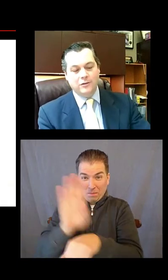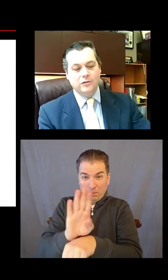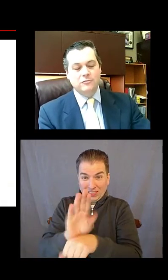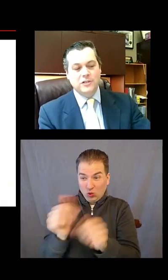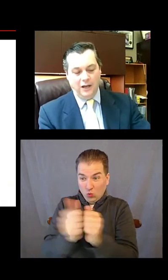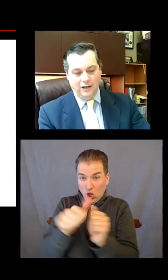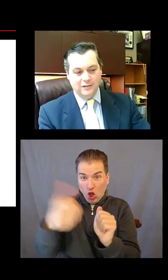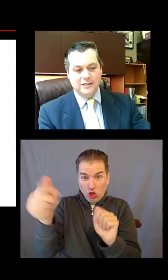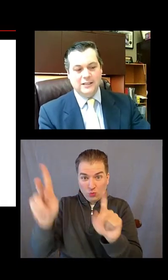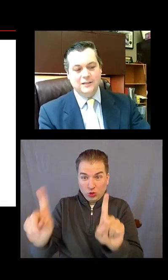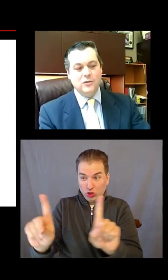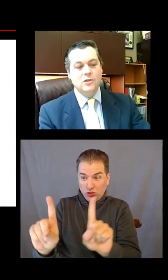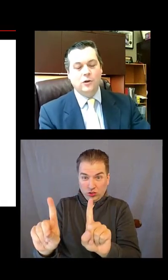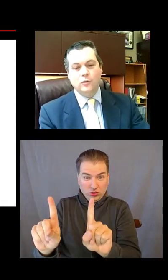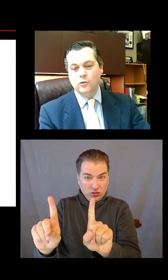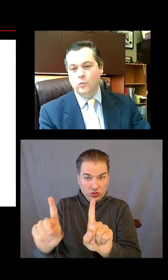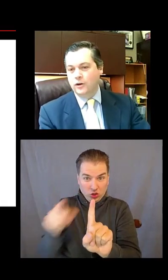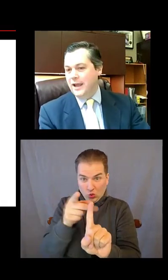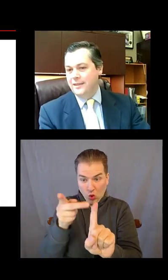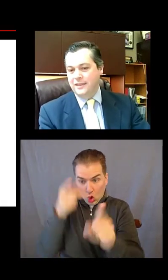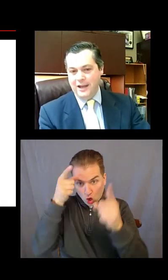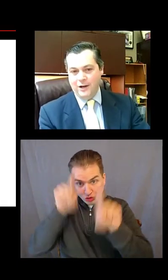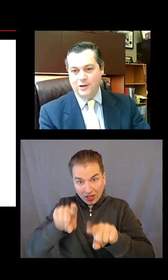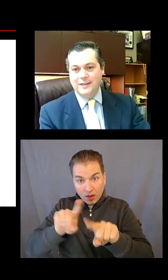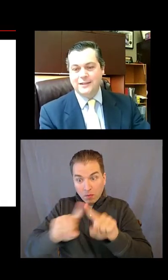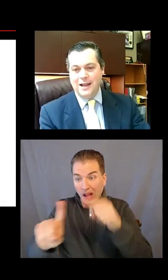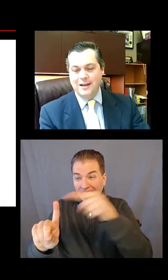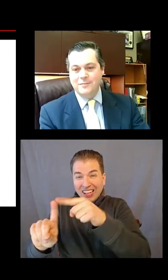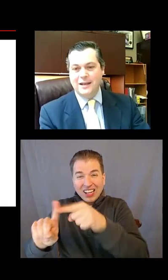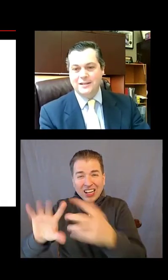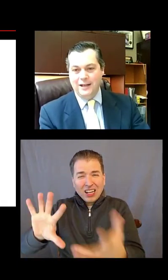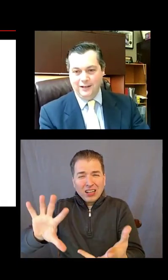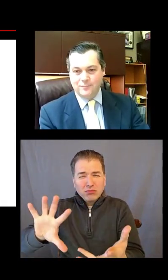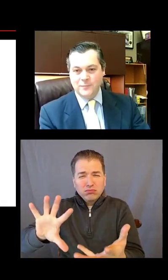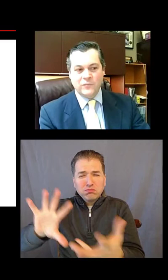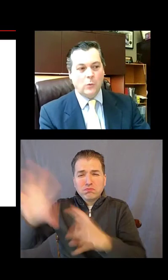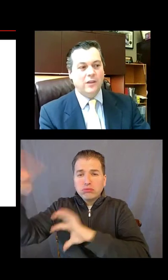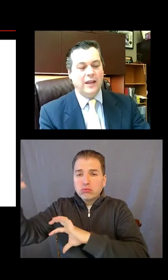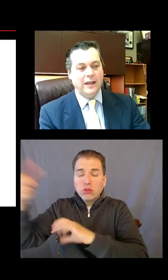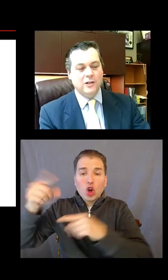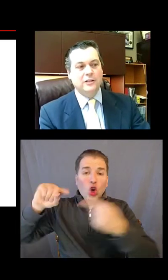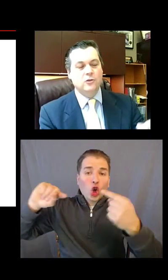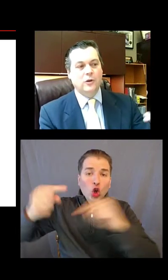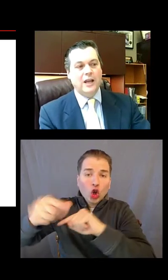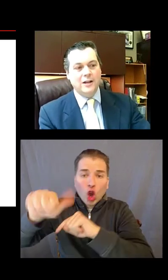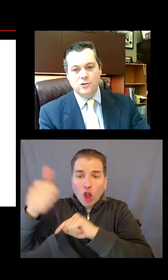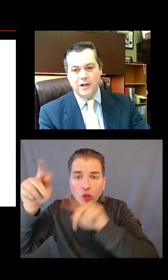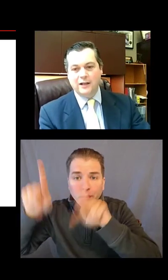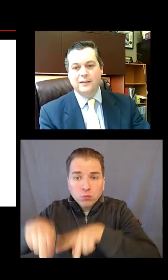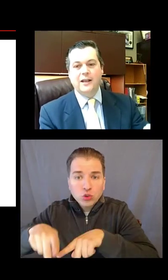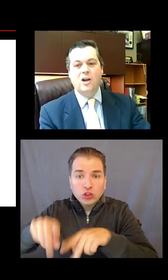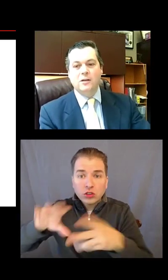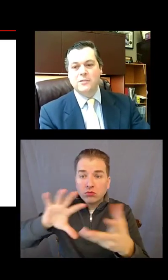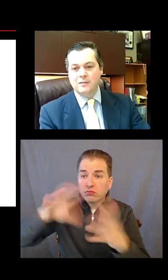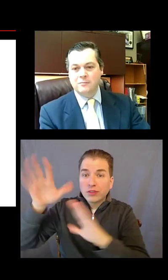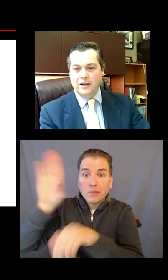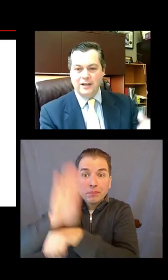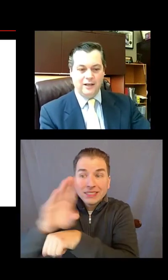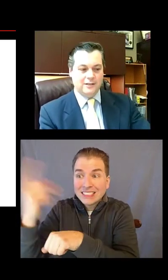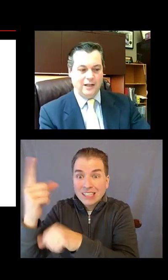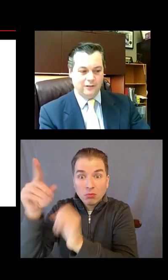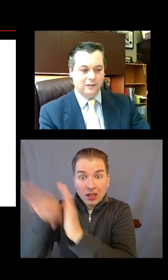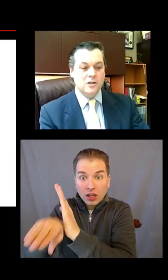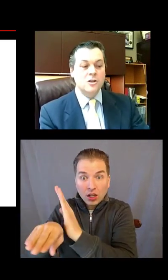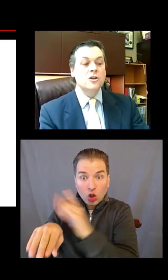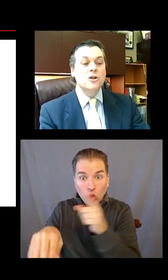your partner does, even though you were not there at the time they did it, whether they entered into a contract, they harmed